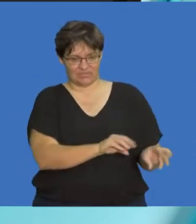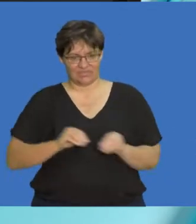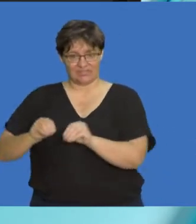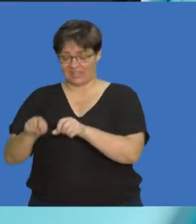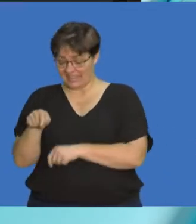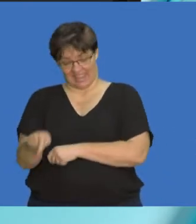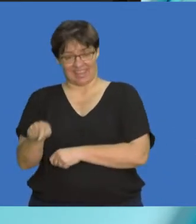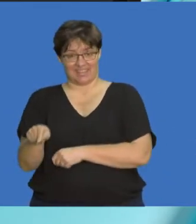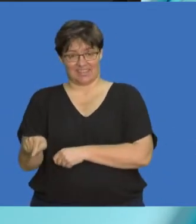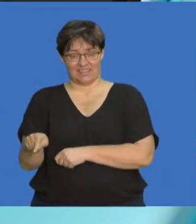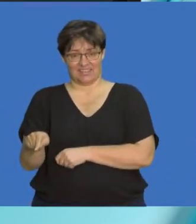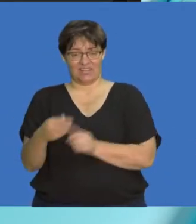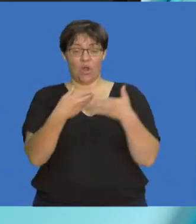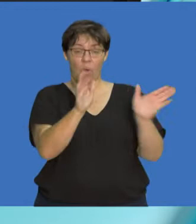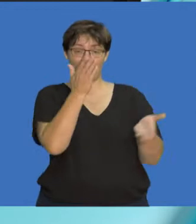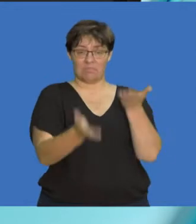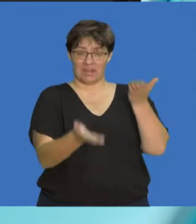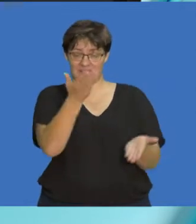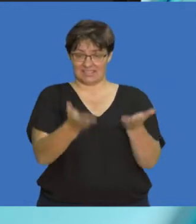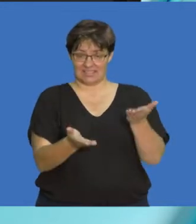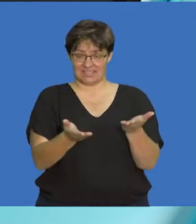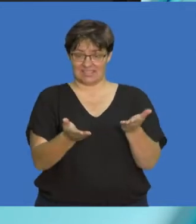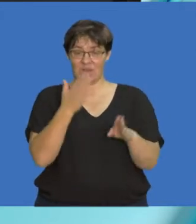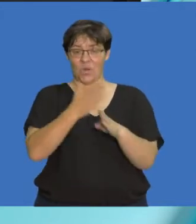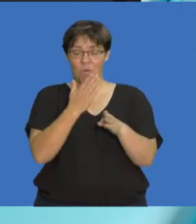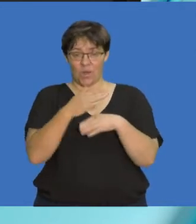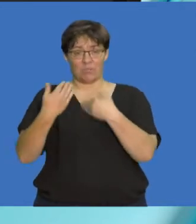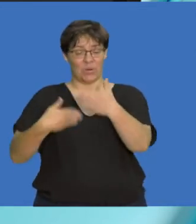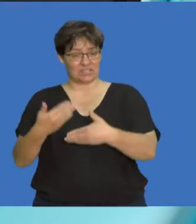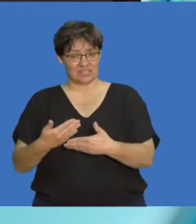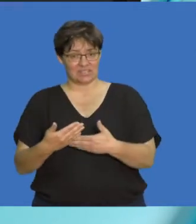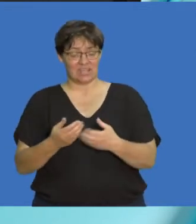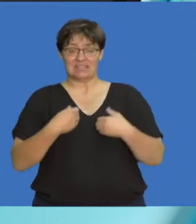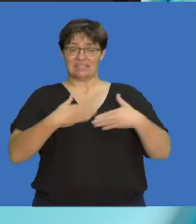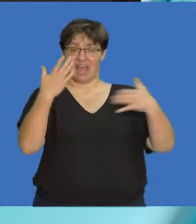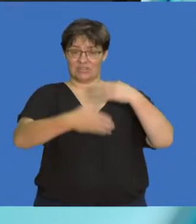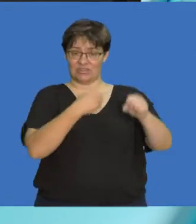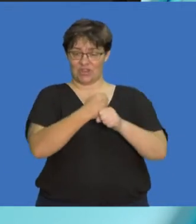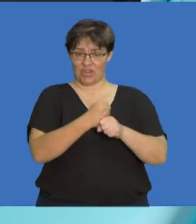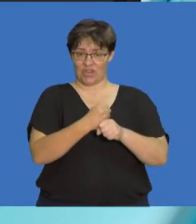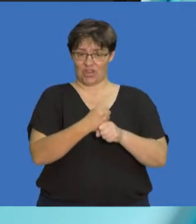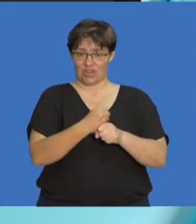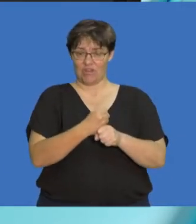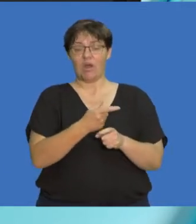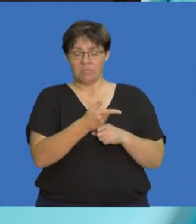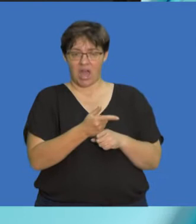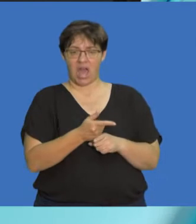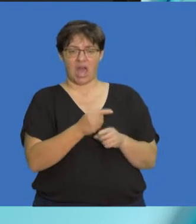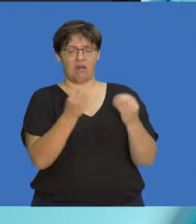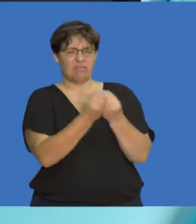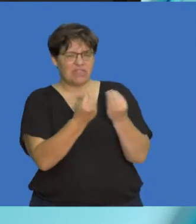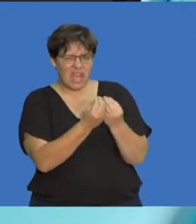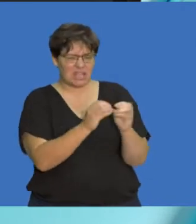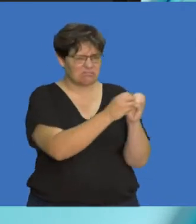Remember, the opening balance in your work in process at the beginning of the year goods in a semi-state of manufacture,